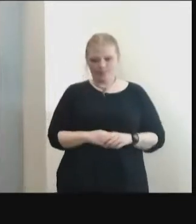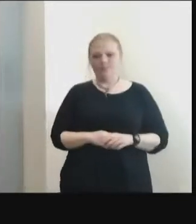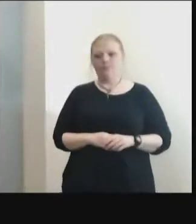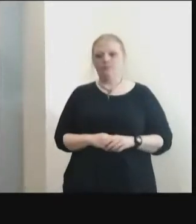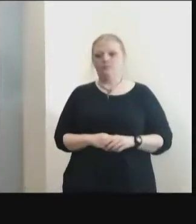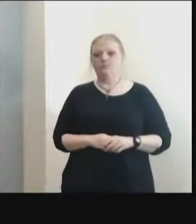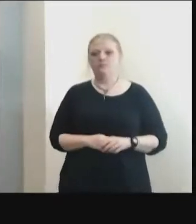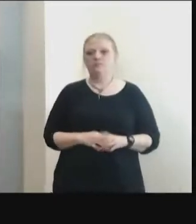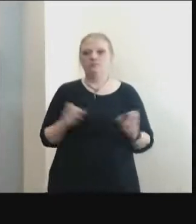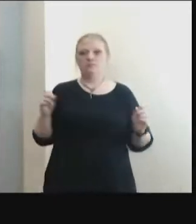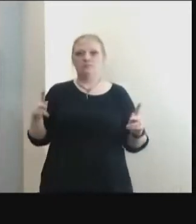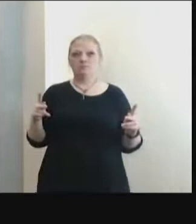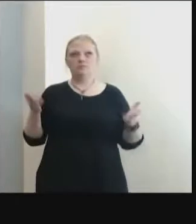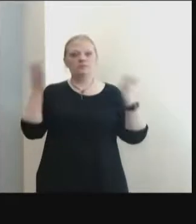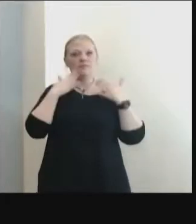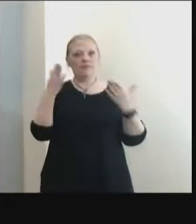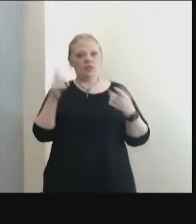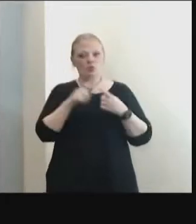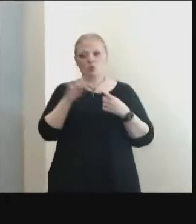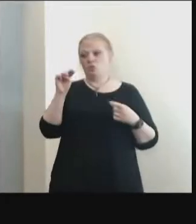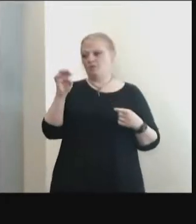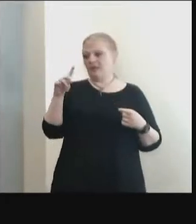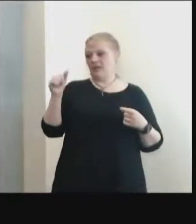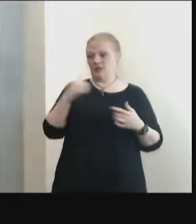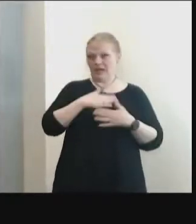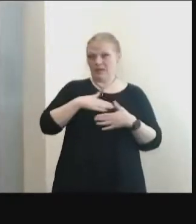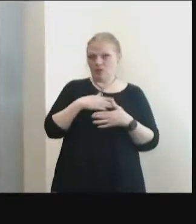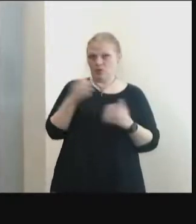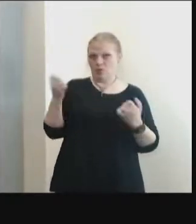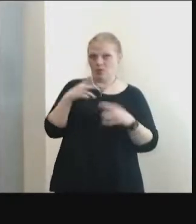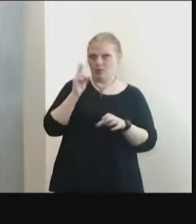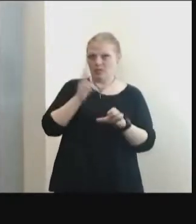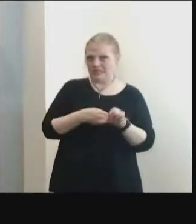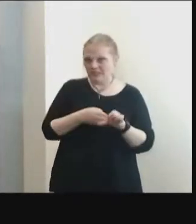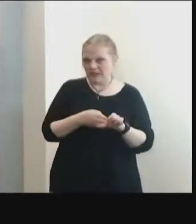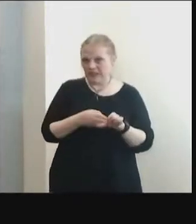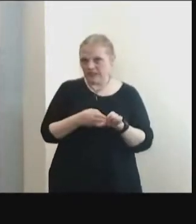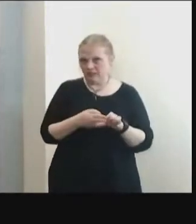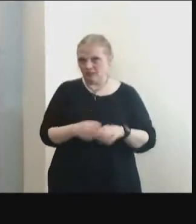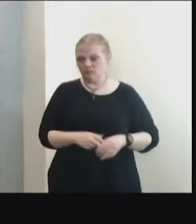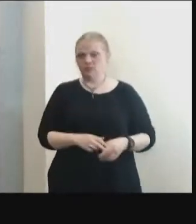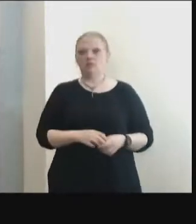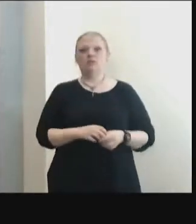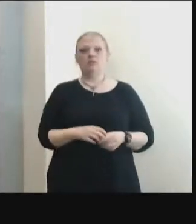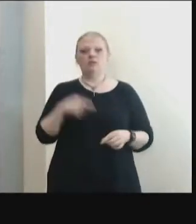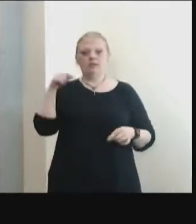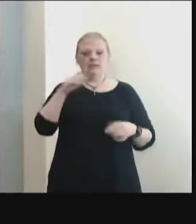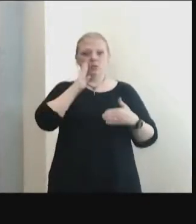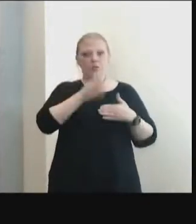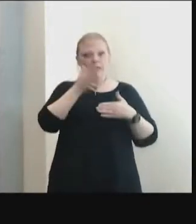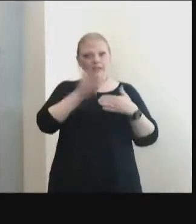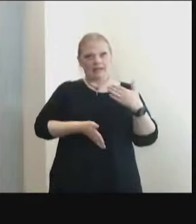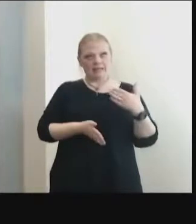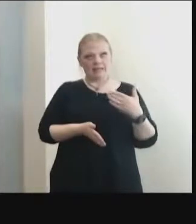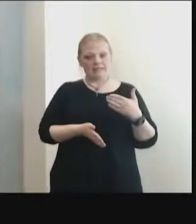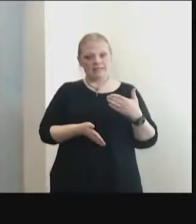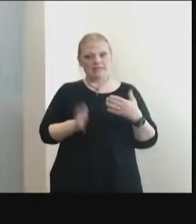Okay. Thank you to media. I appreciate you all participating. This will end